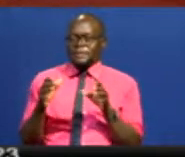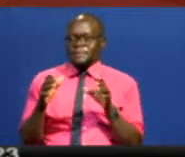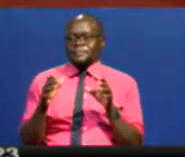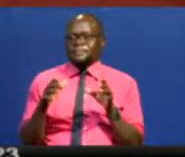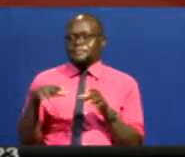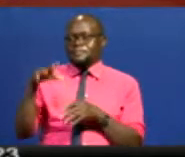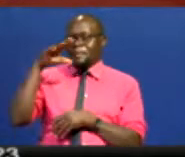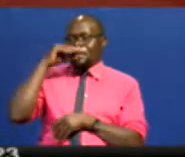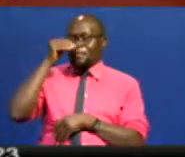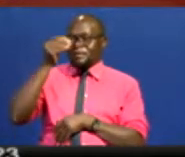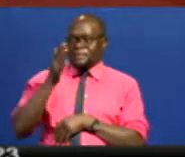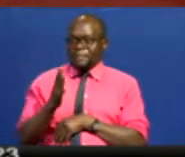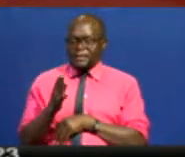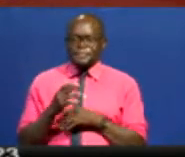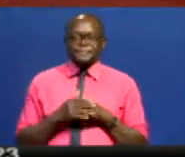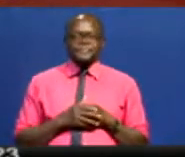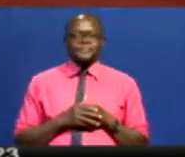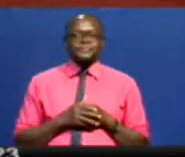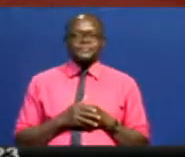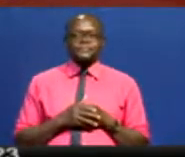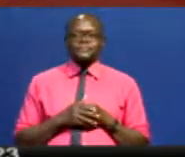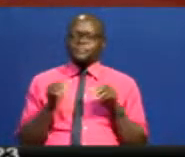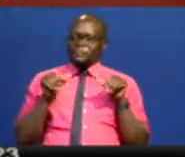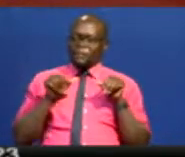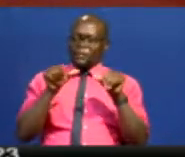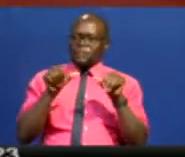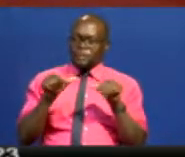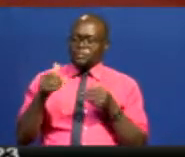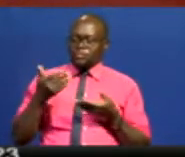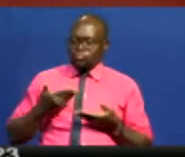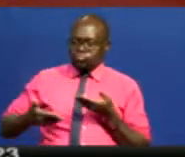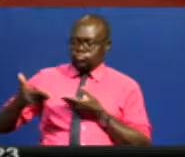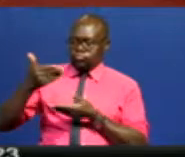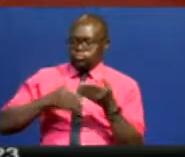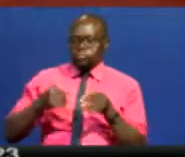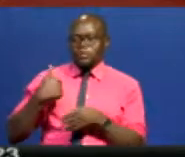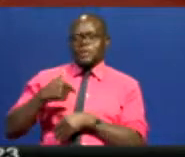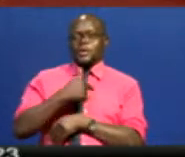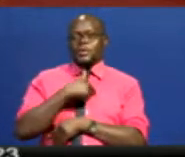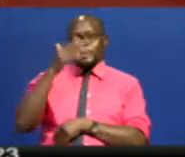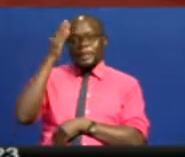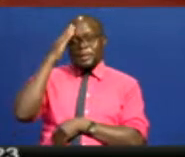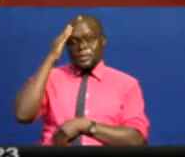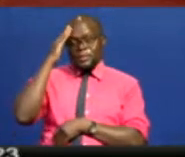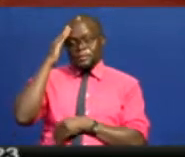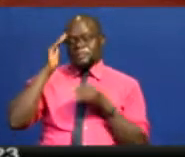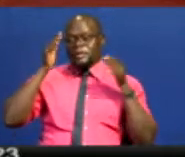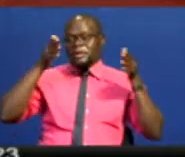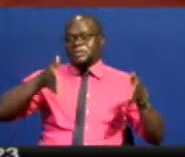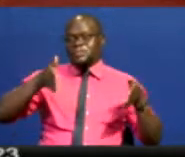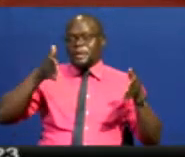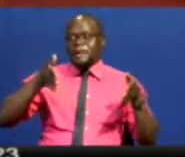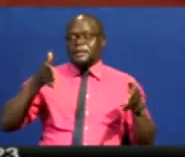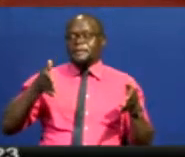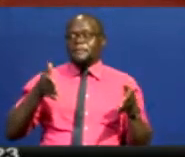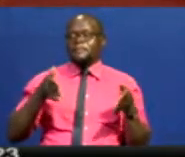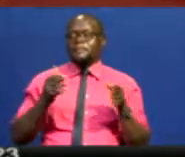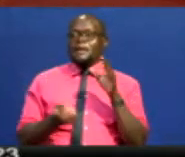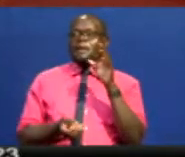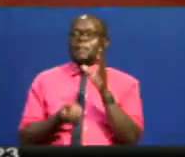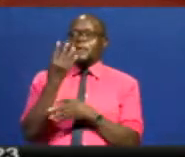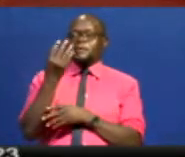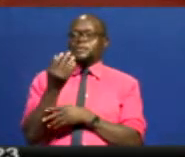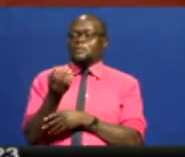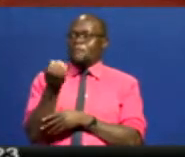Mr. Speaker, as we continue to deliberate, we know today the production of